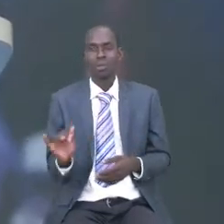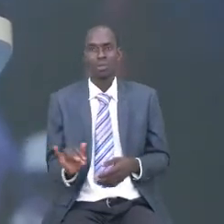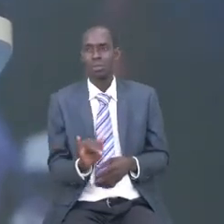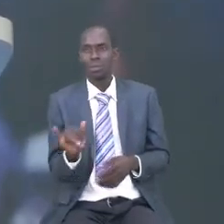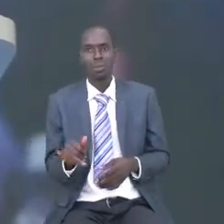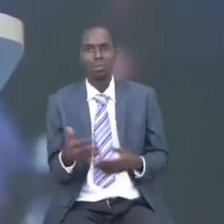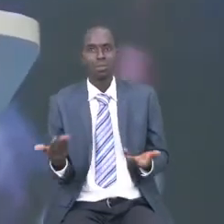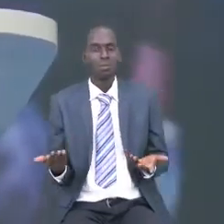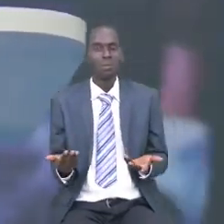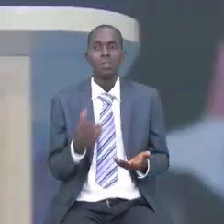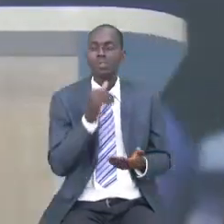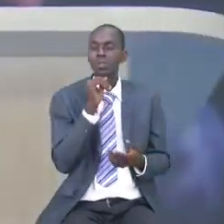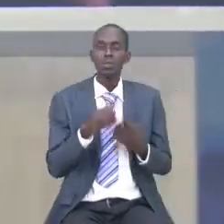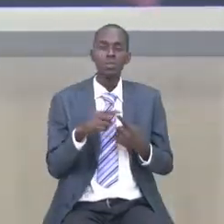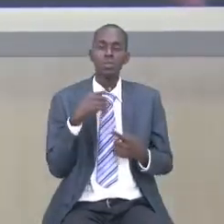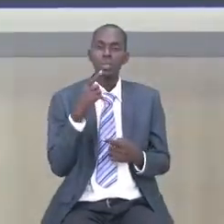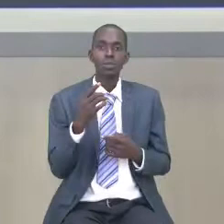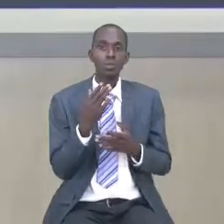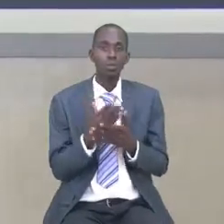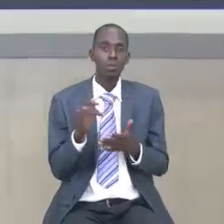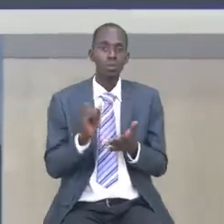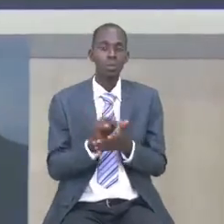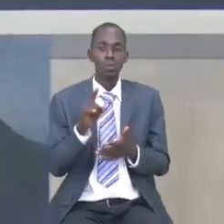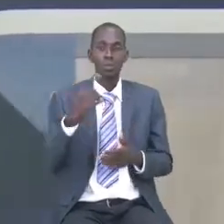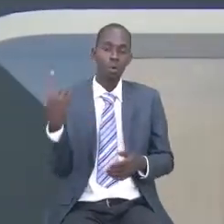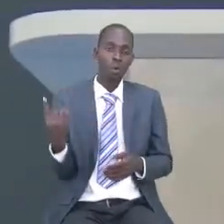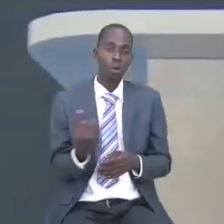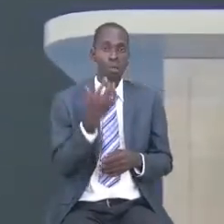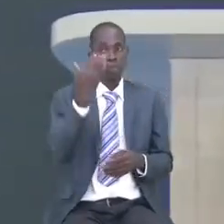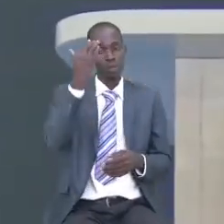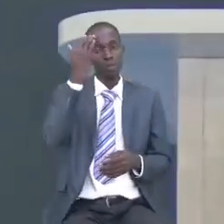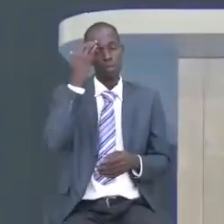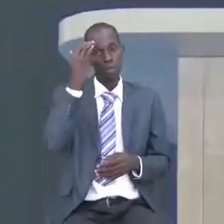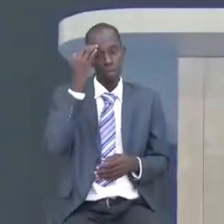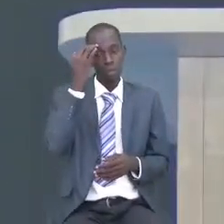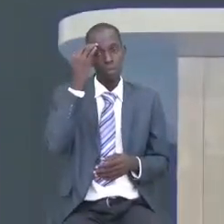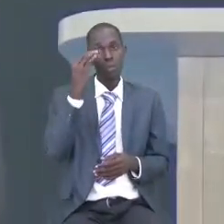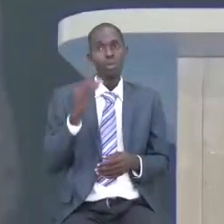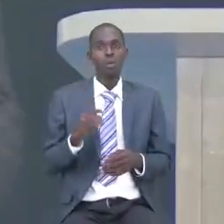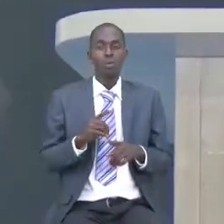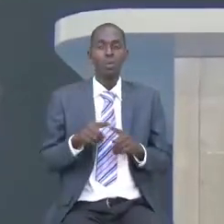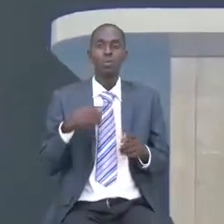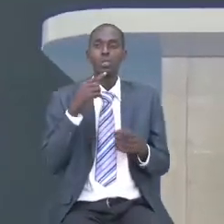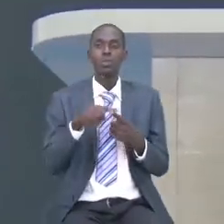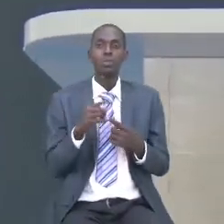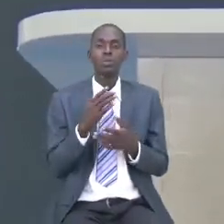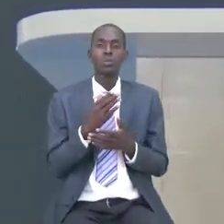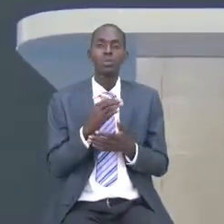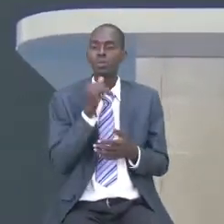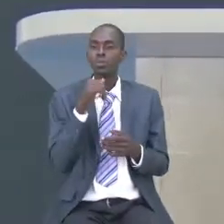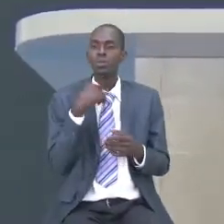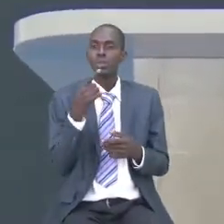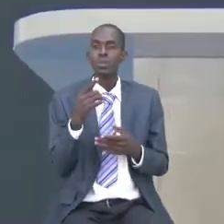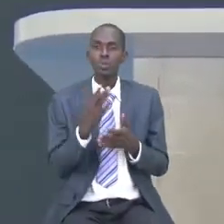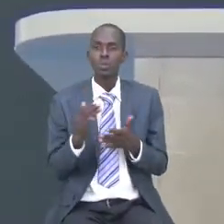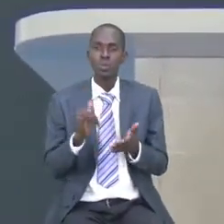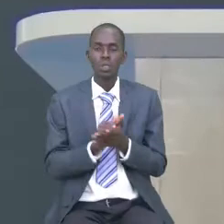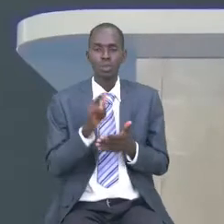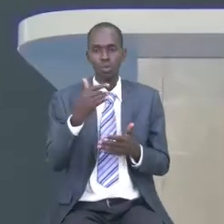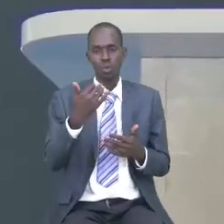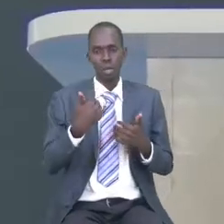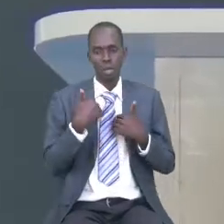have always known, not to tell you what you have already, but to get